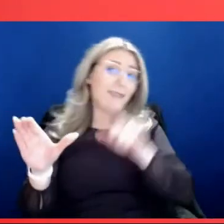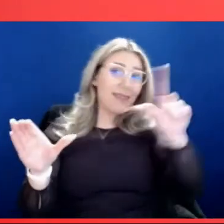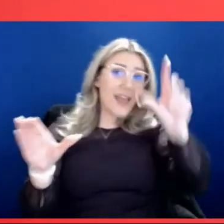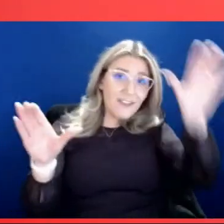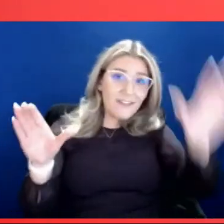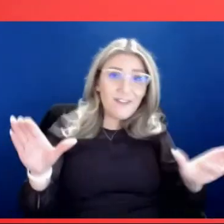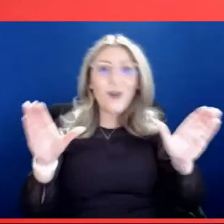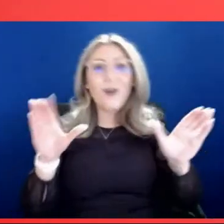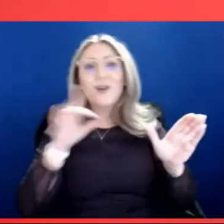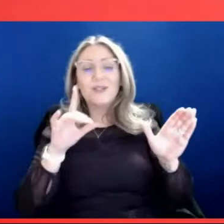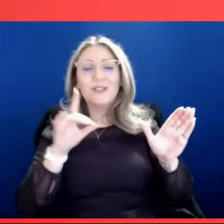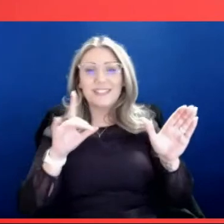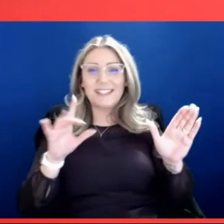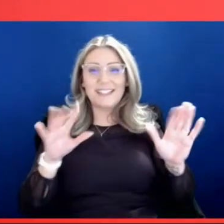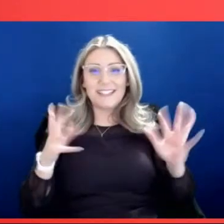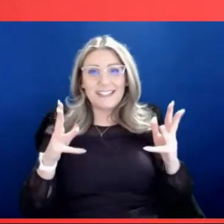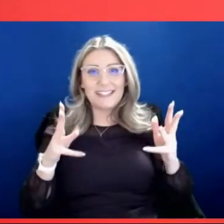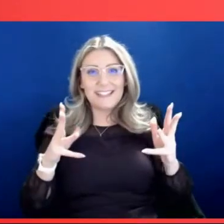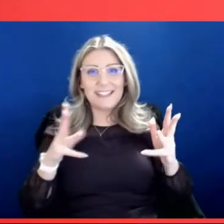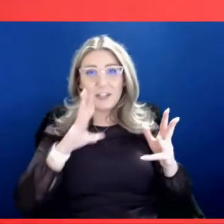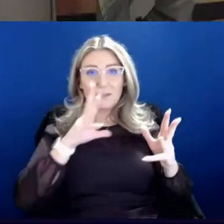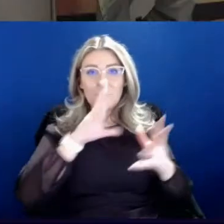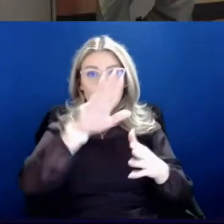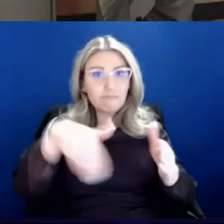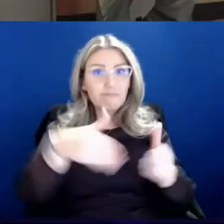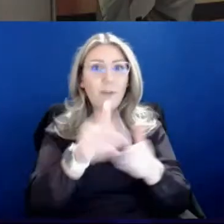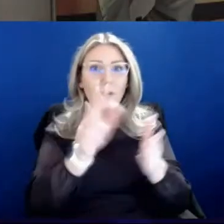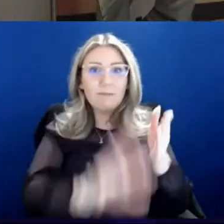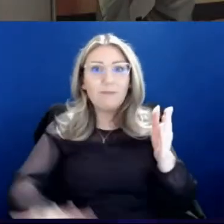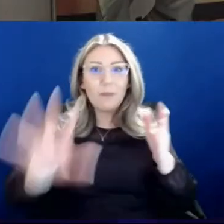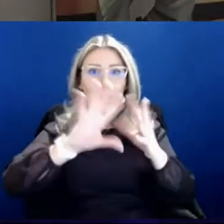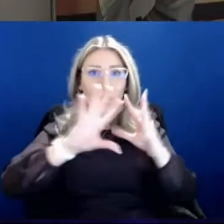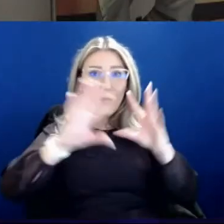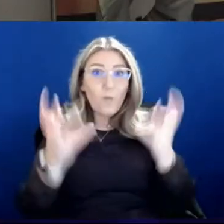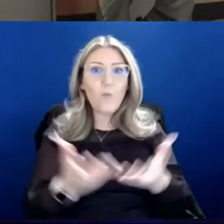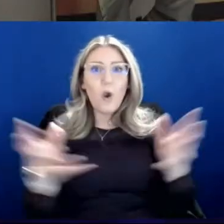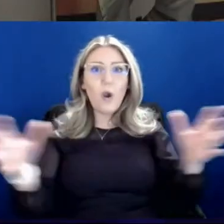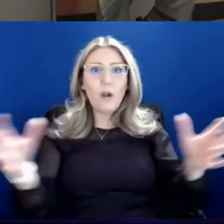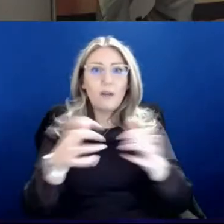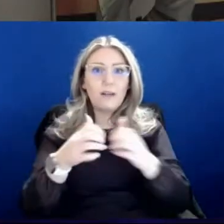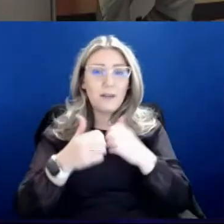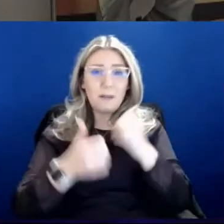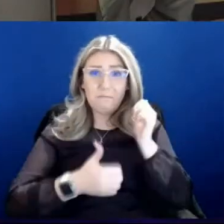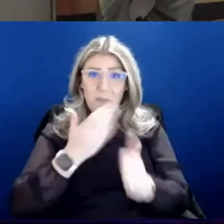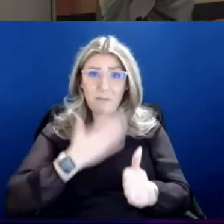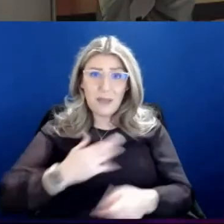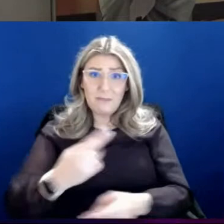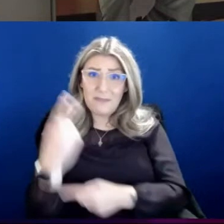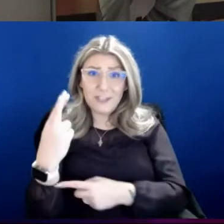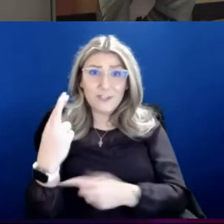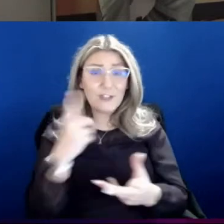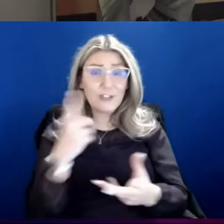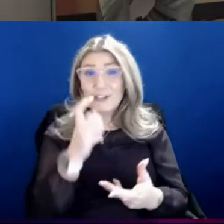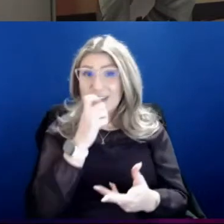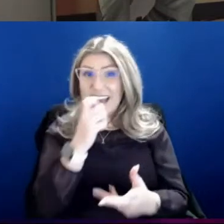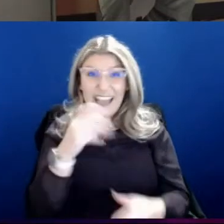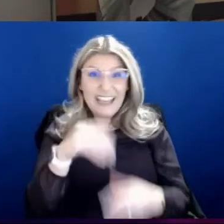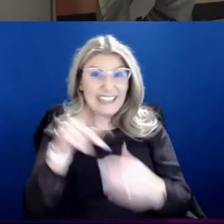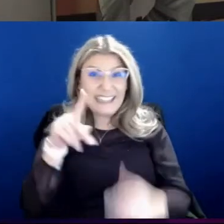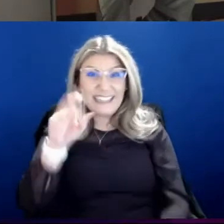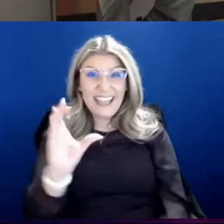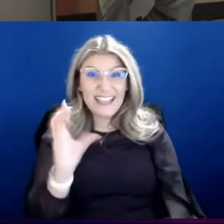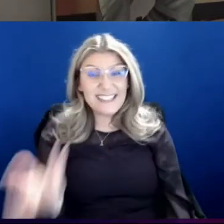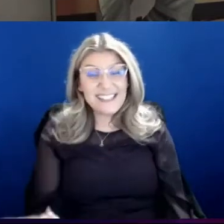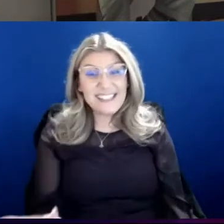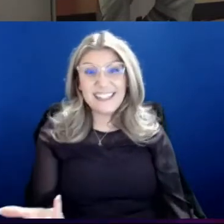kind of a consortium of around the world people, because most of my best friends in this are not in Kansas City because I'm